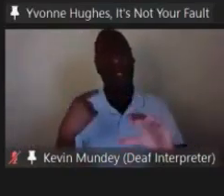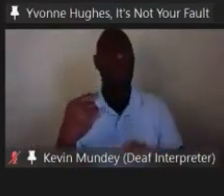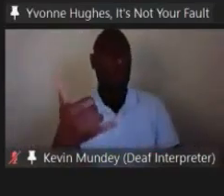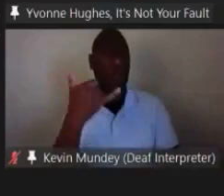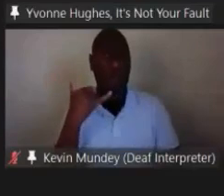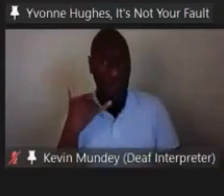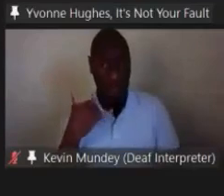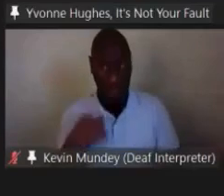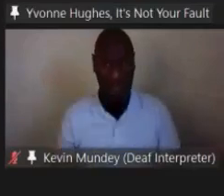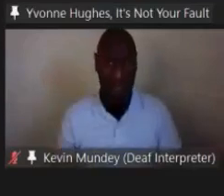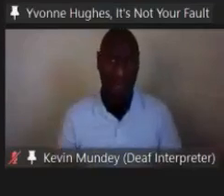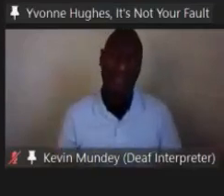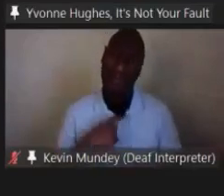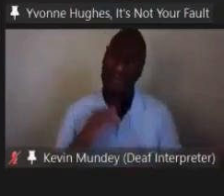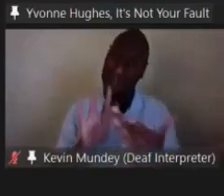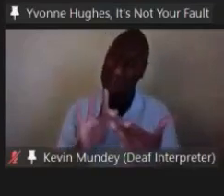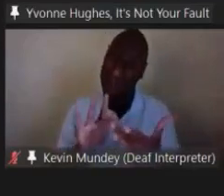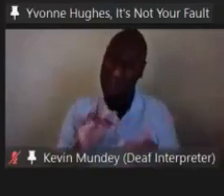Thank you.